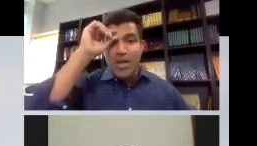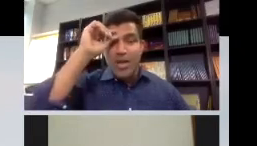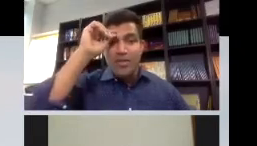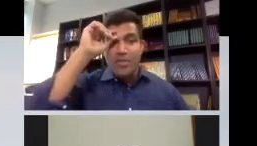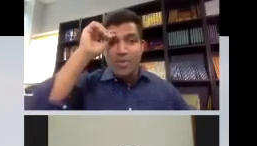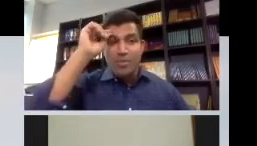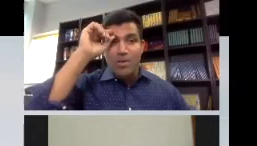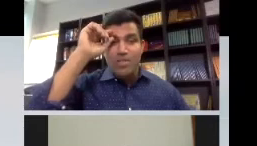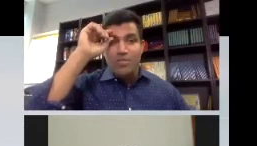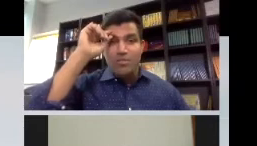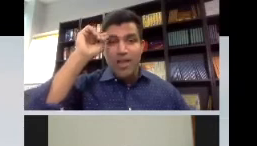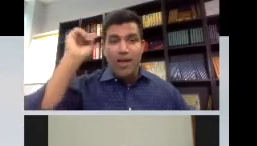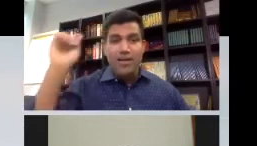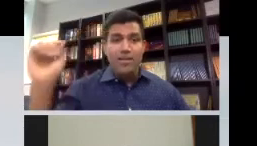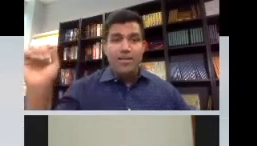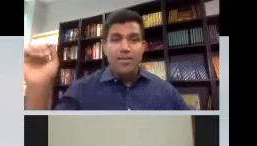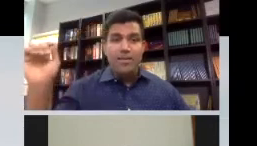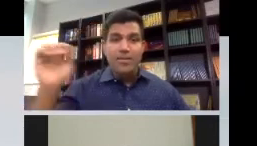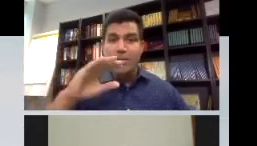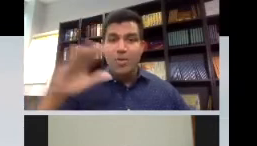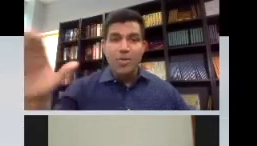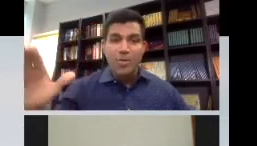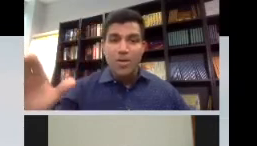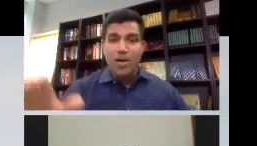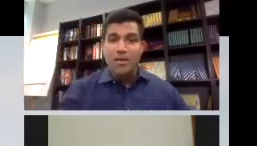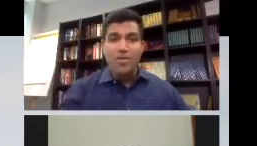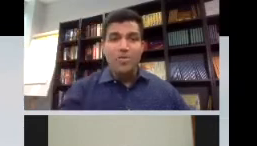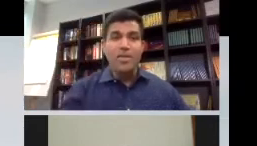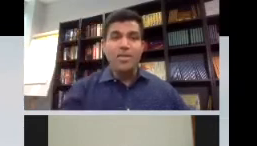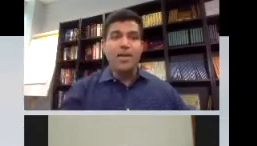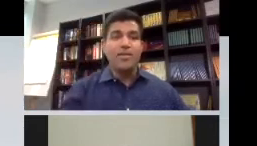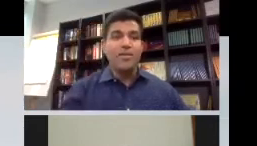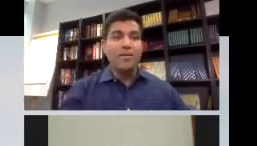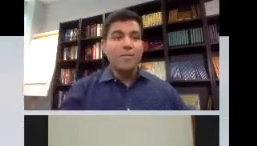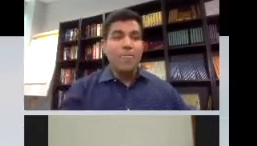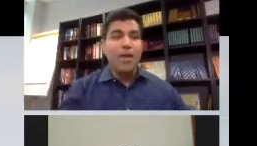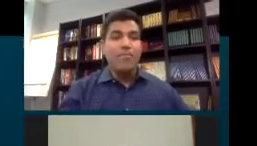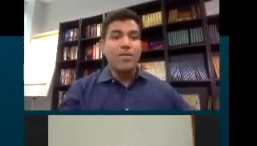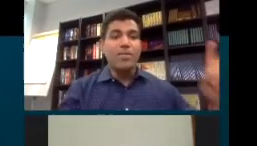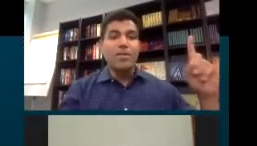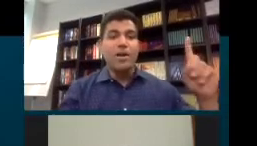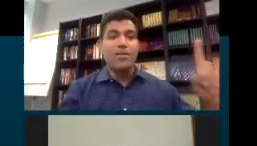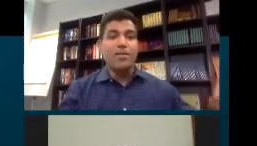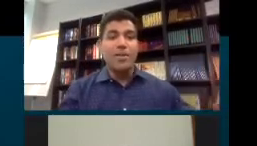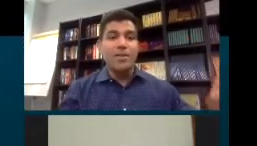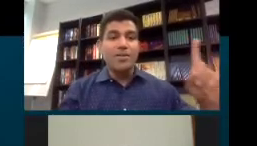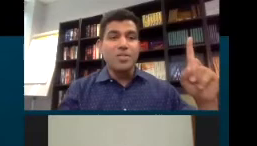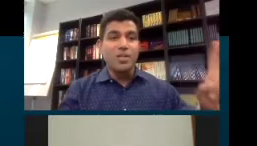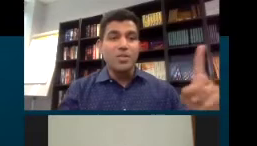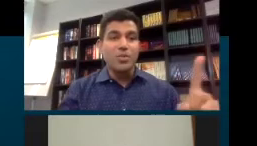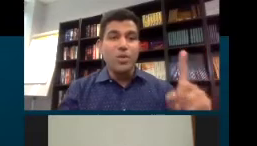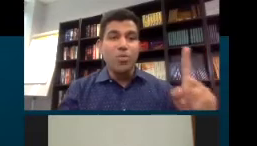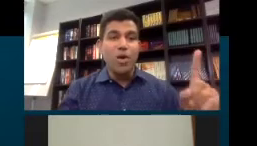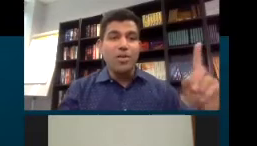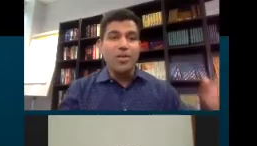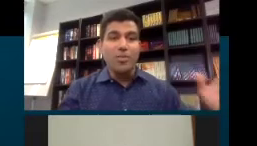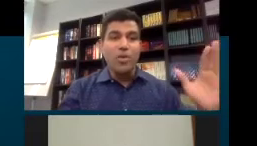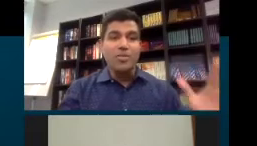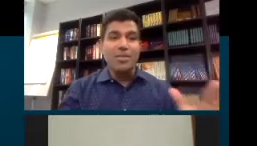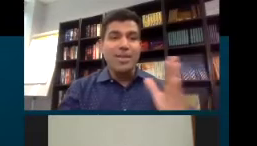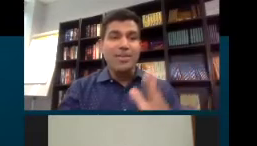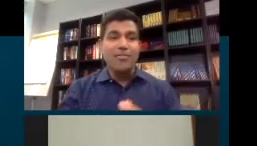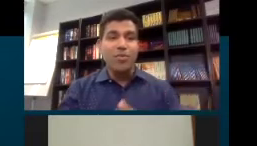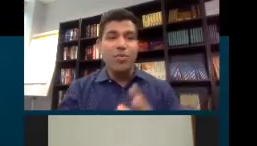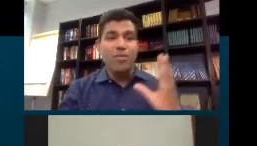millennial reign for the birds to fly. No, God did not say that. Everything God created is still doing what it